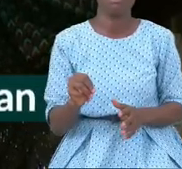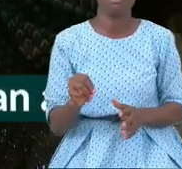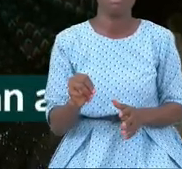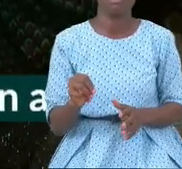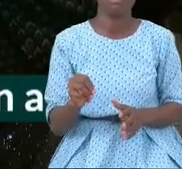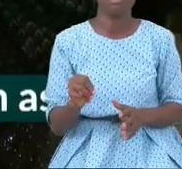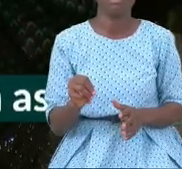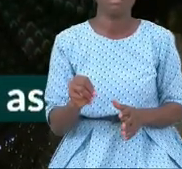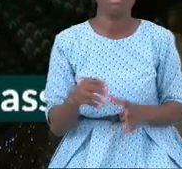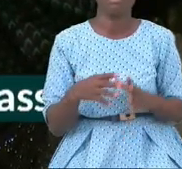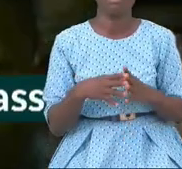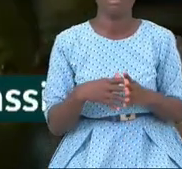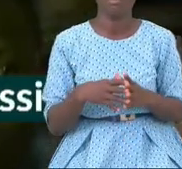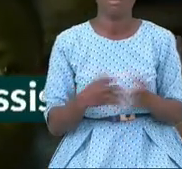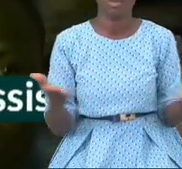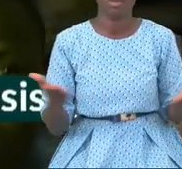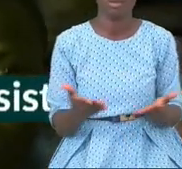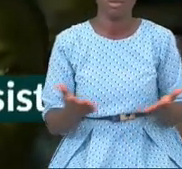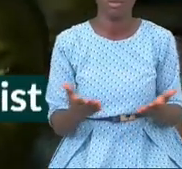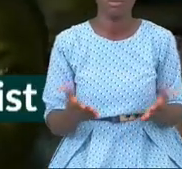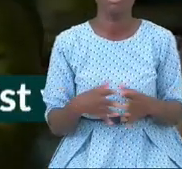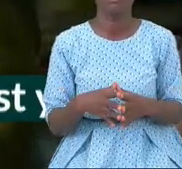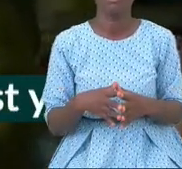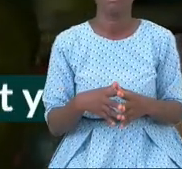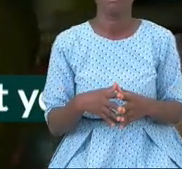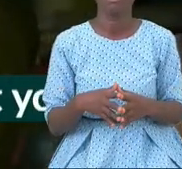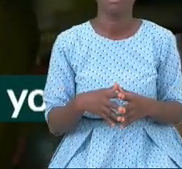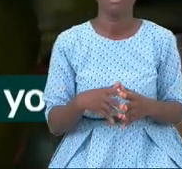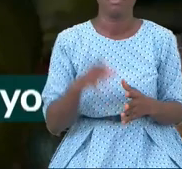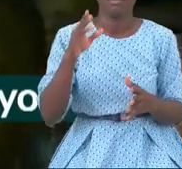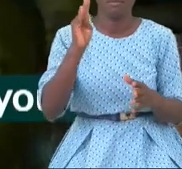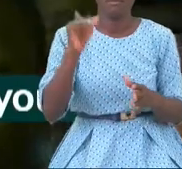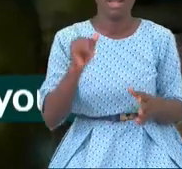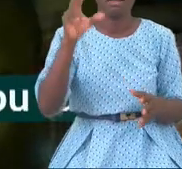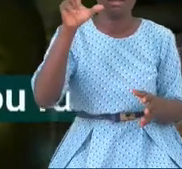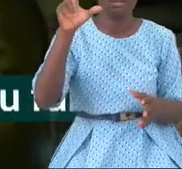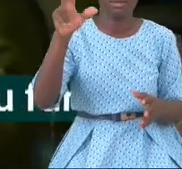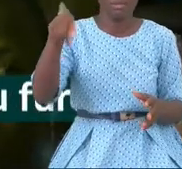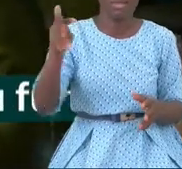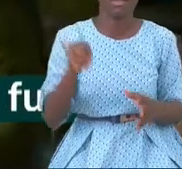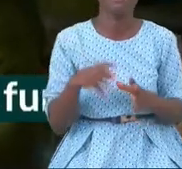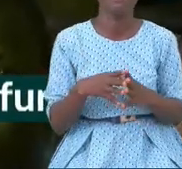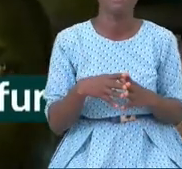there, and you'll be blessed. For those of you online,